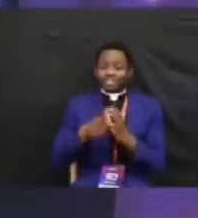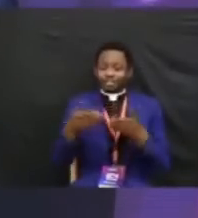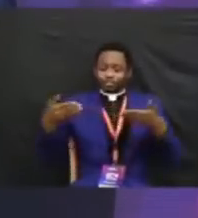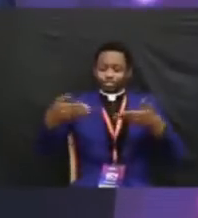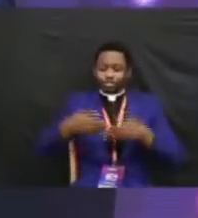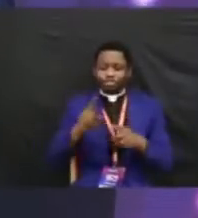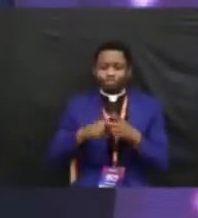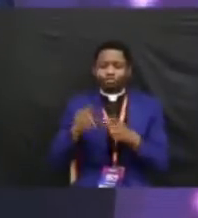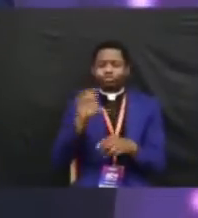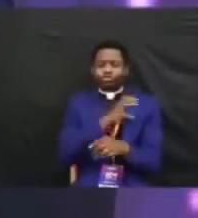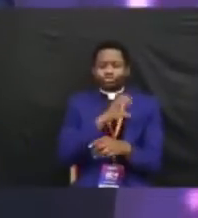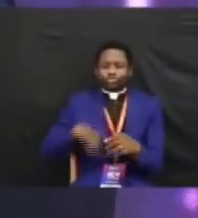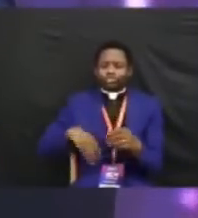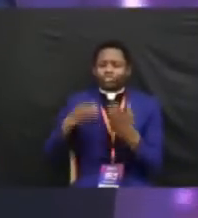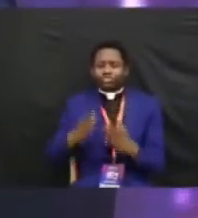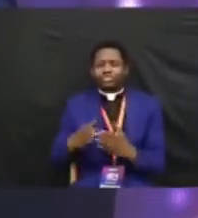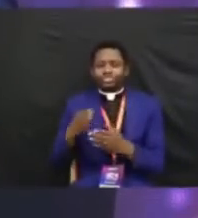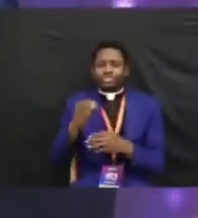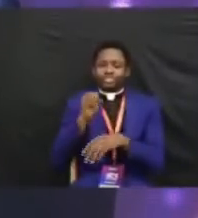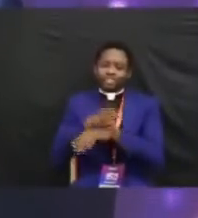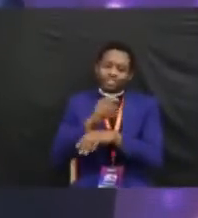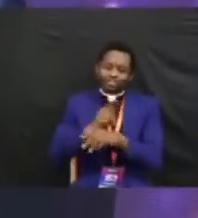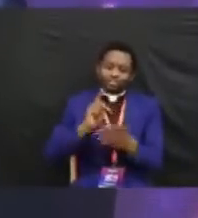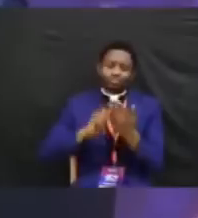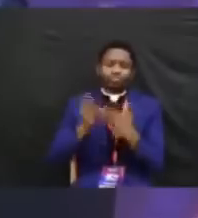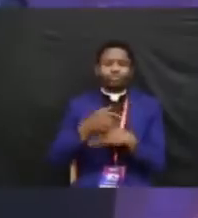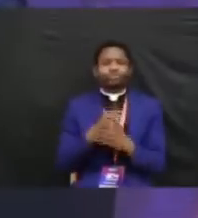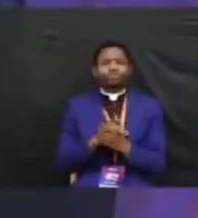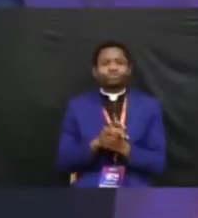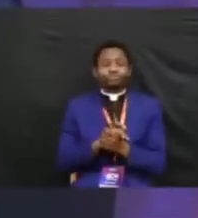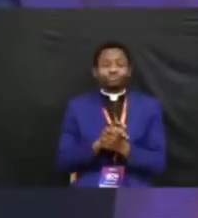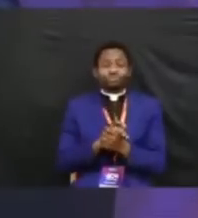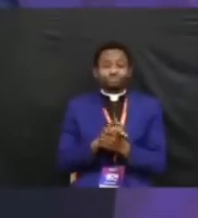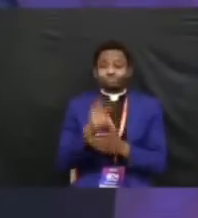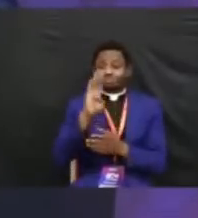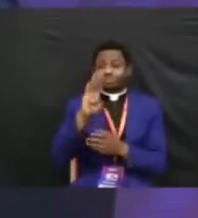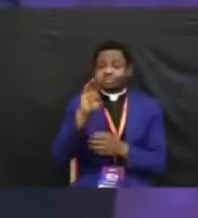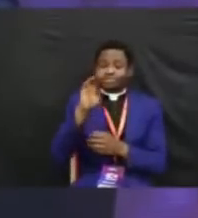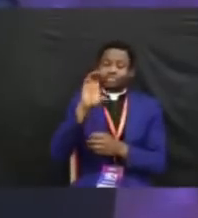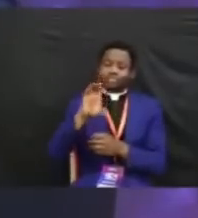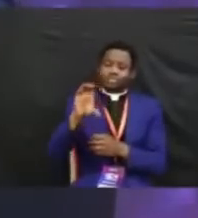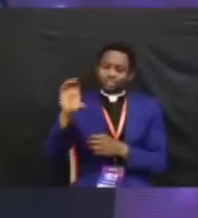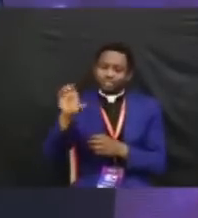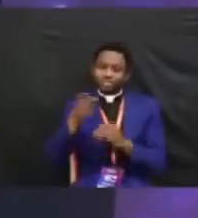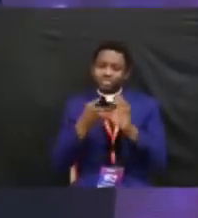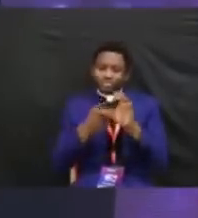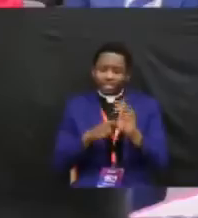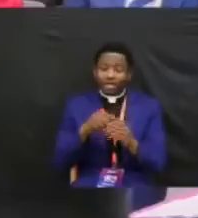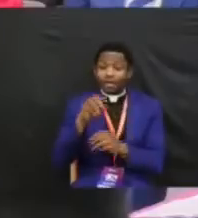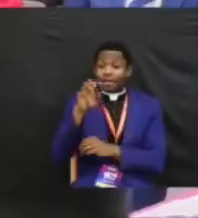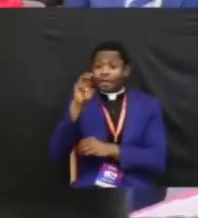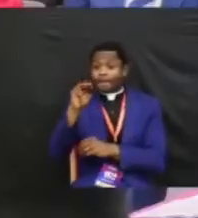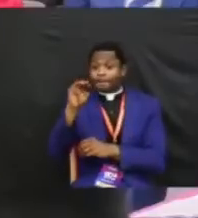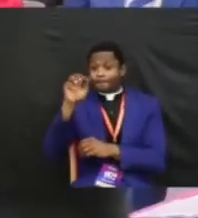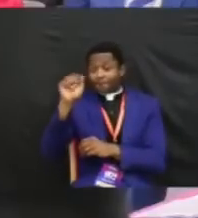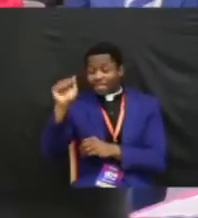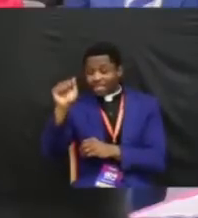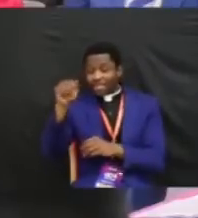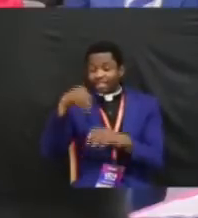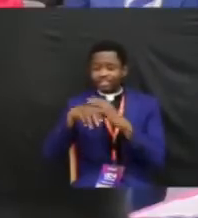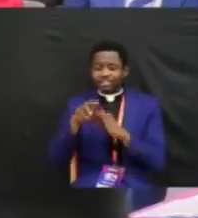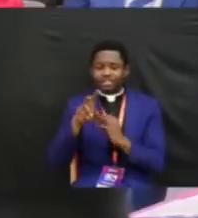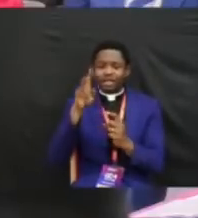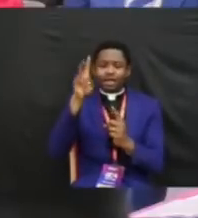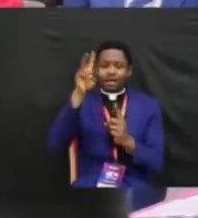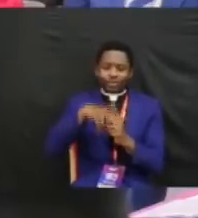counseling programs. BCC began an MA in applied theology